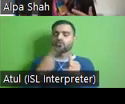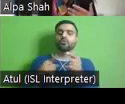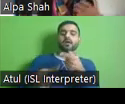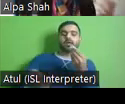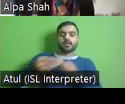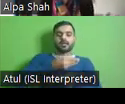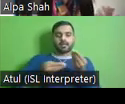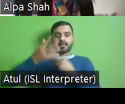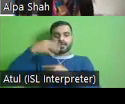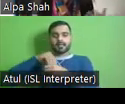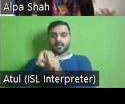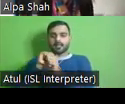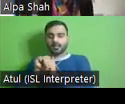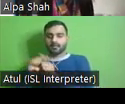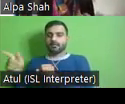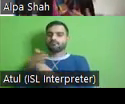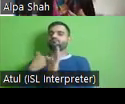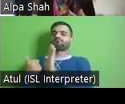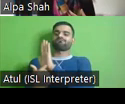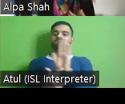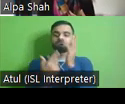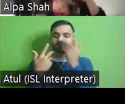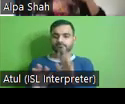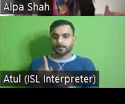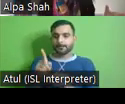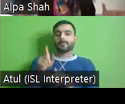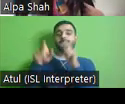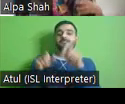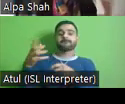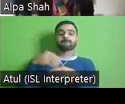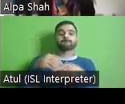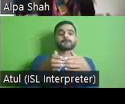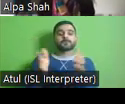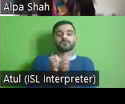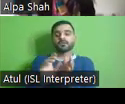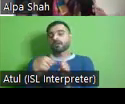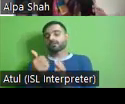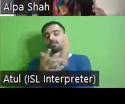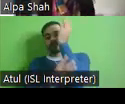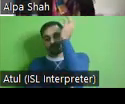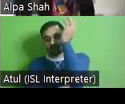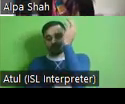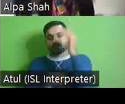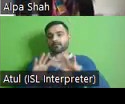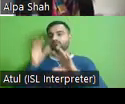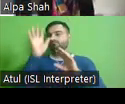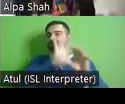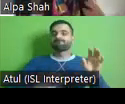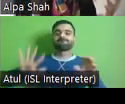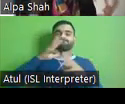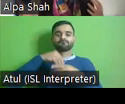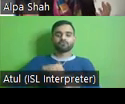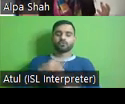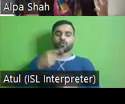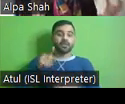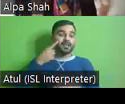economists who have shown that both of these communities are the poorest across the nation. But when